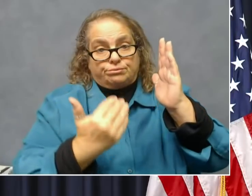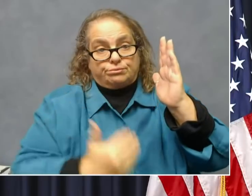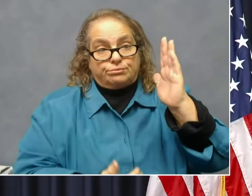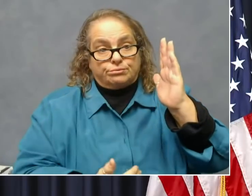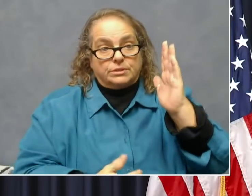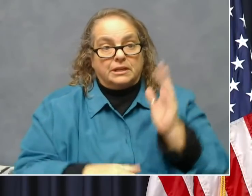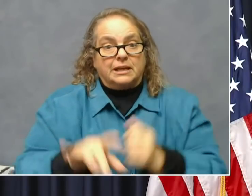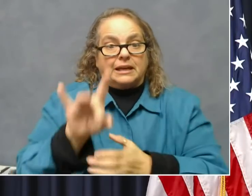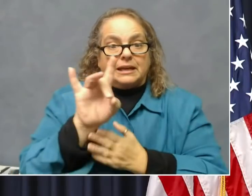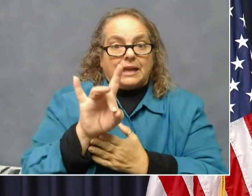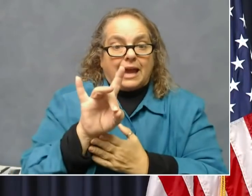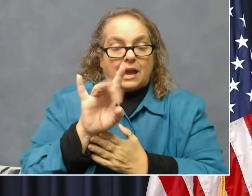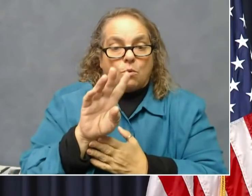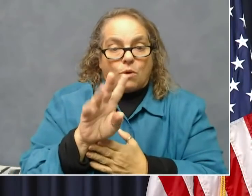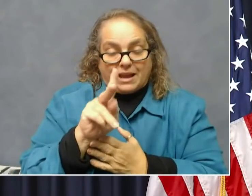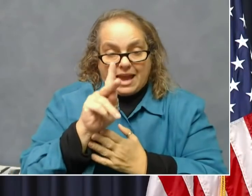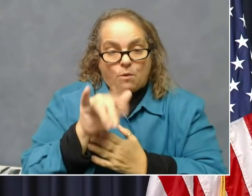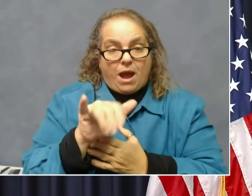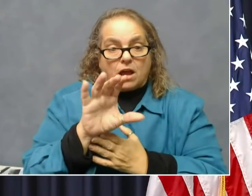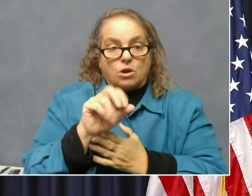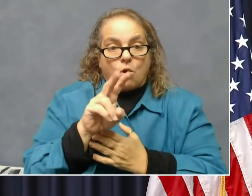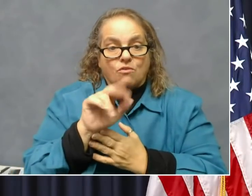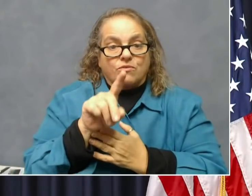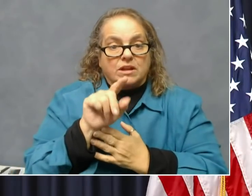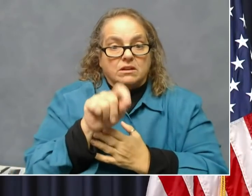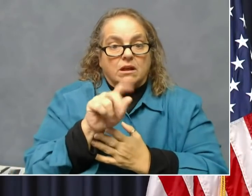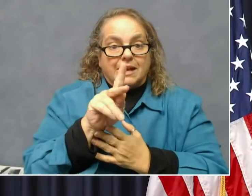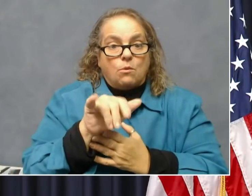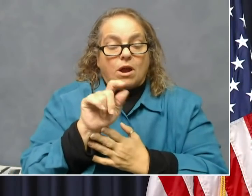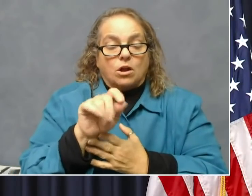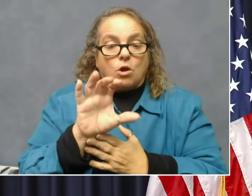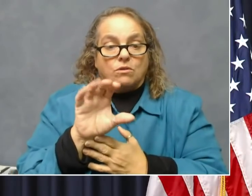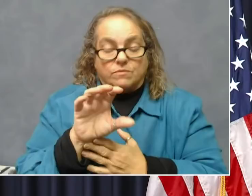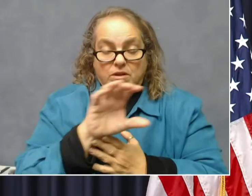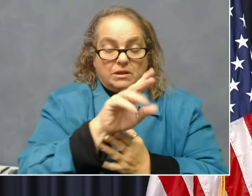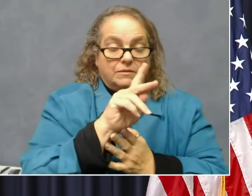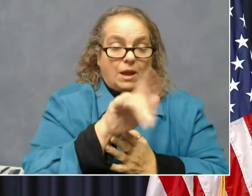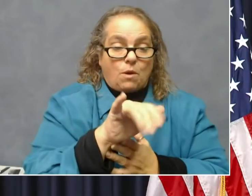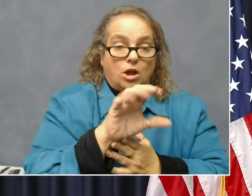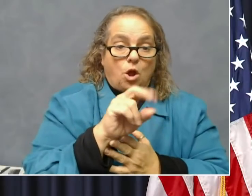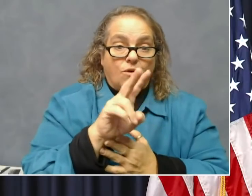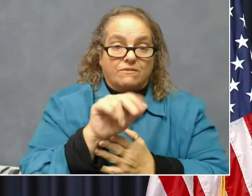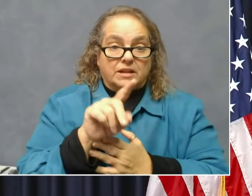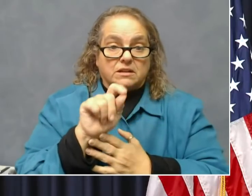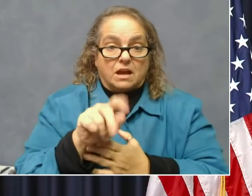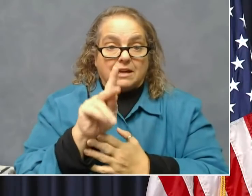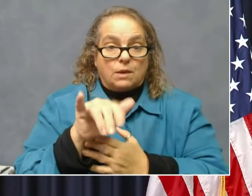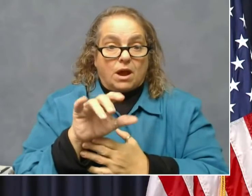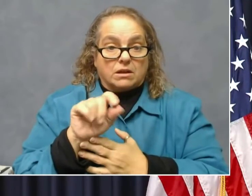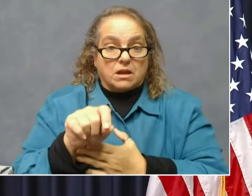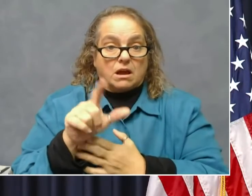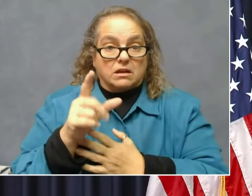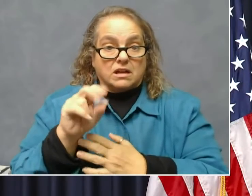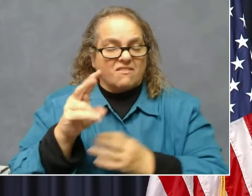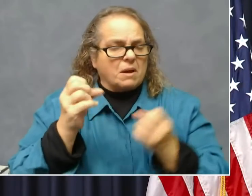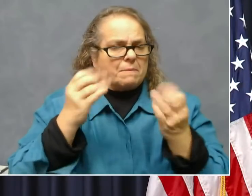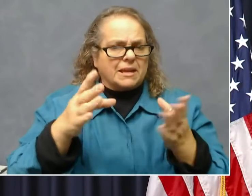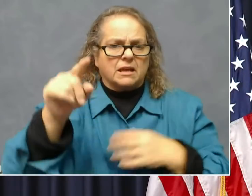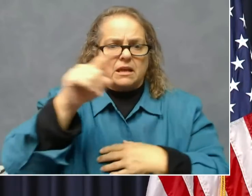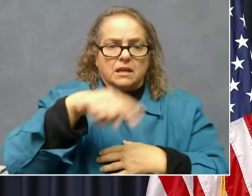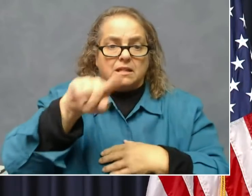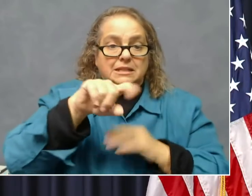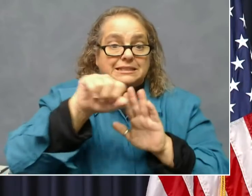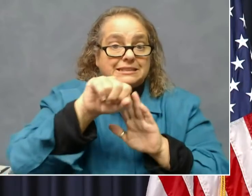kycovid19.ky.gov, but every single area in the state has multiple counties with 30 or more